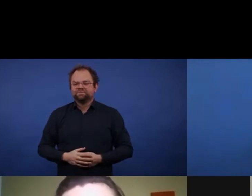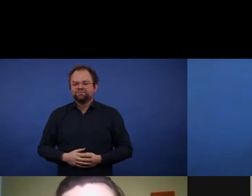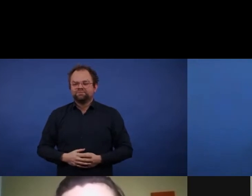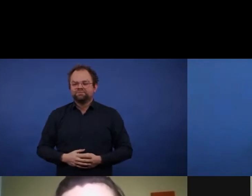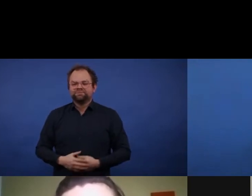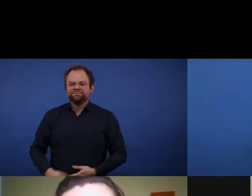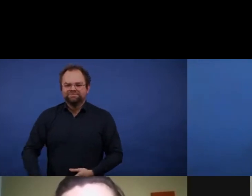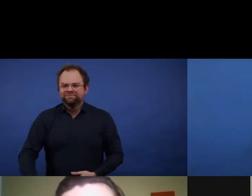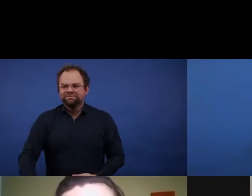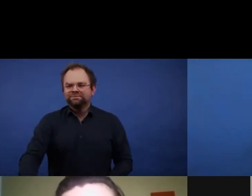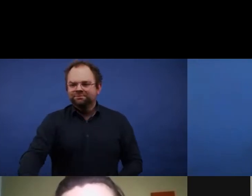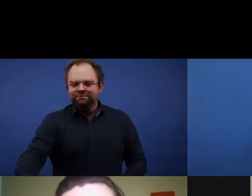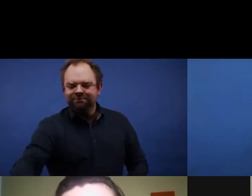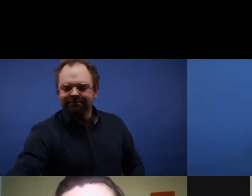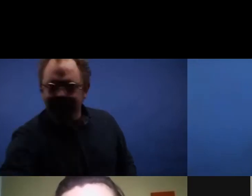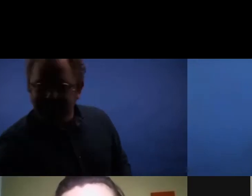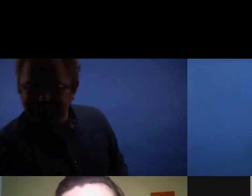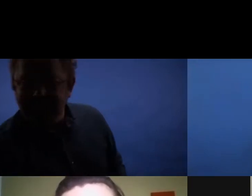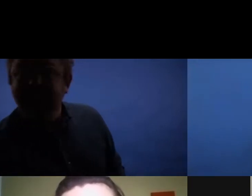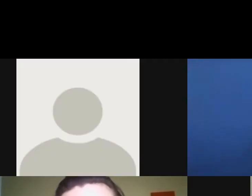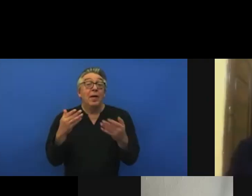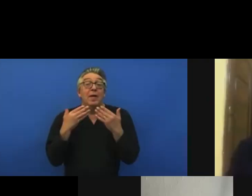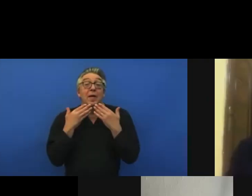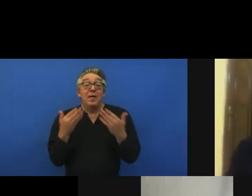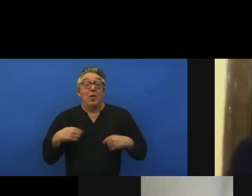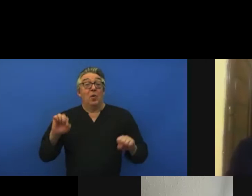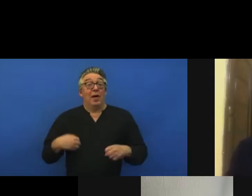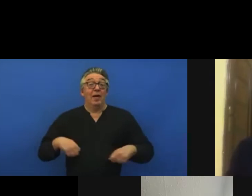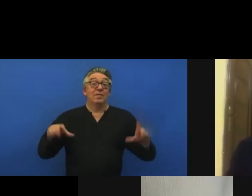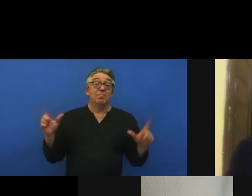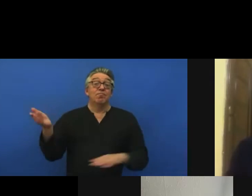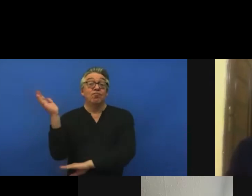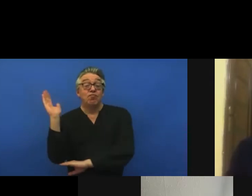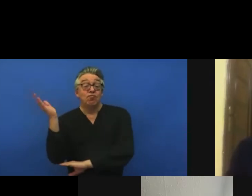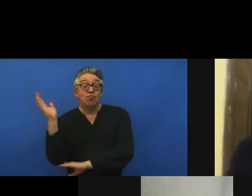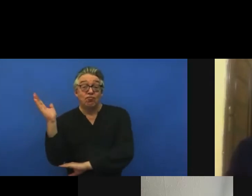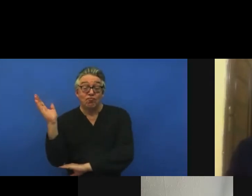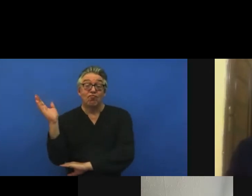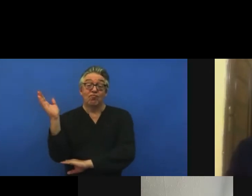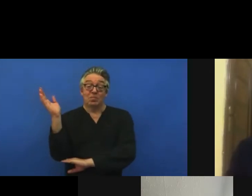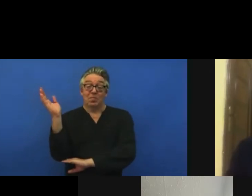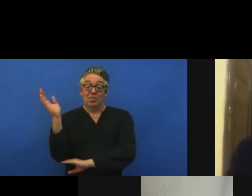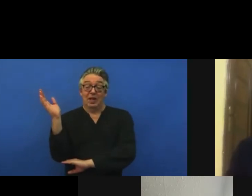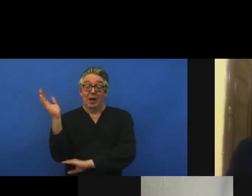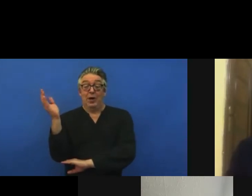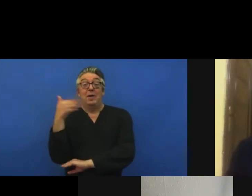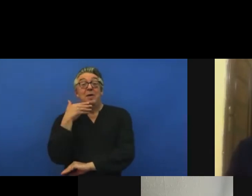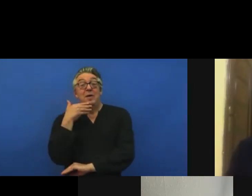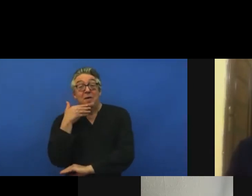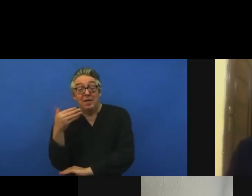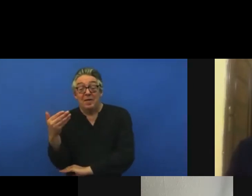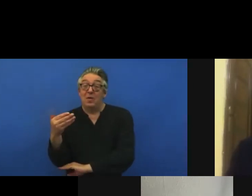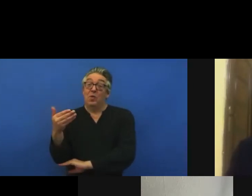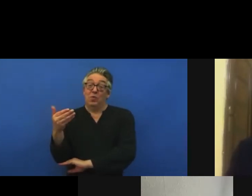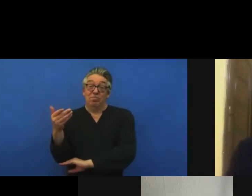Thank you, Ahmed, for raising all of these important points and for summarizing the different challenges that people with disability would face. I have